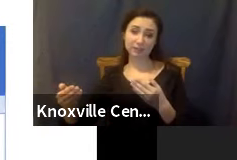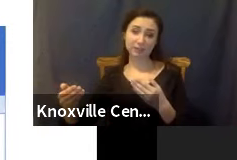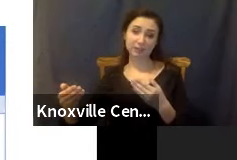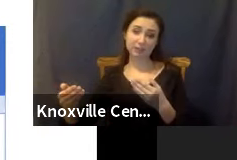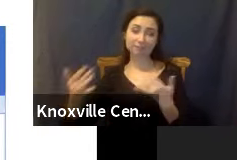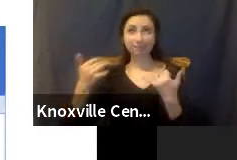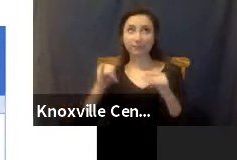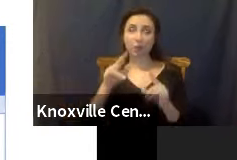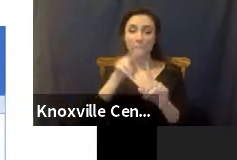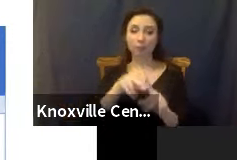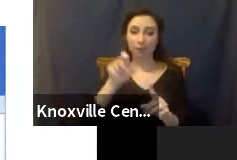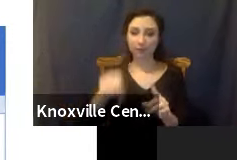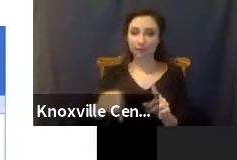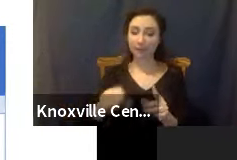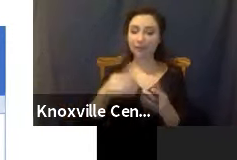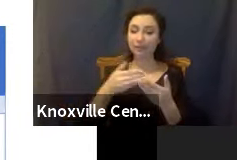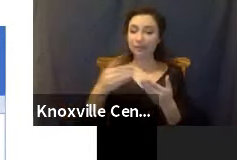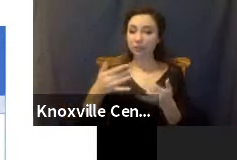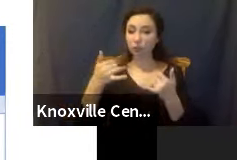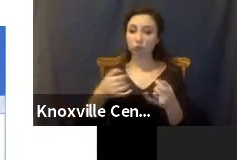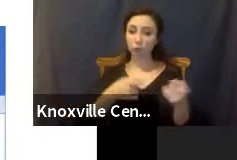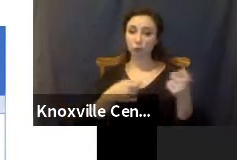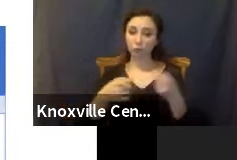applies, things that have current regulation.